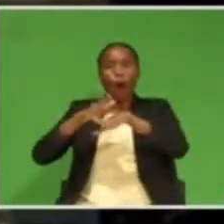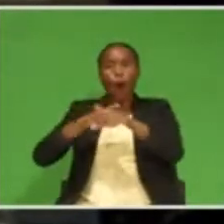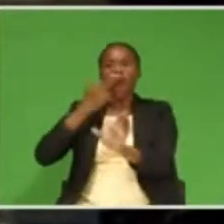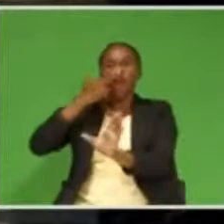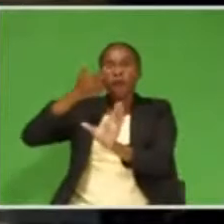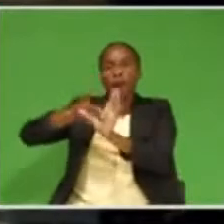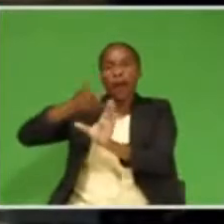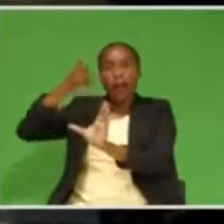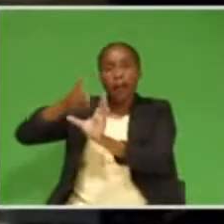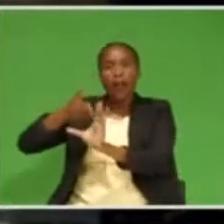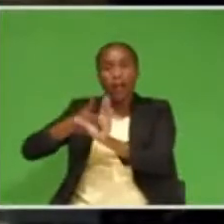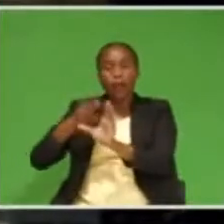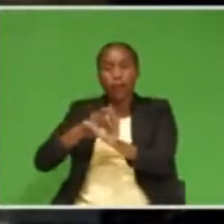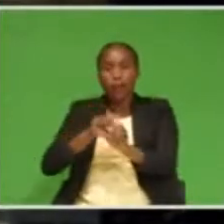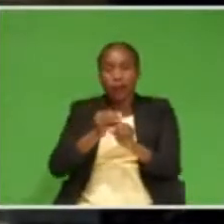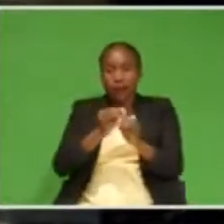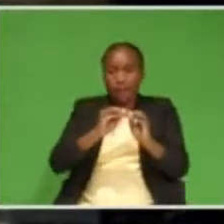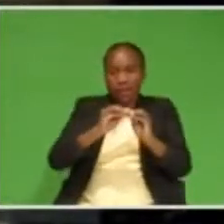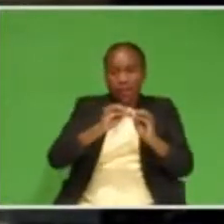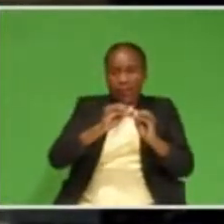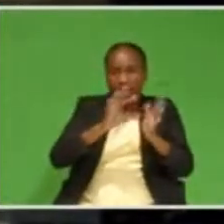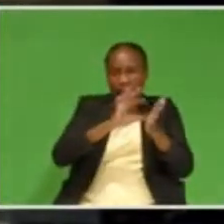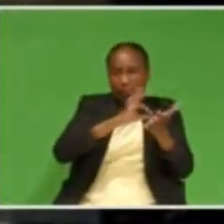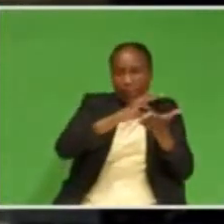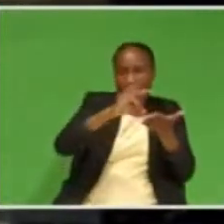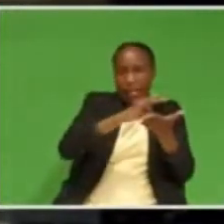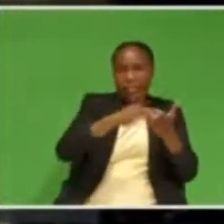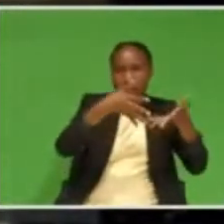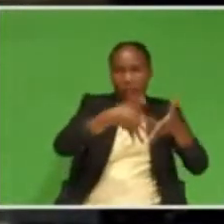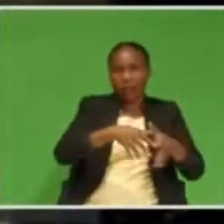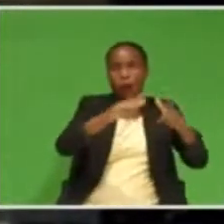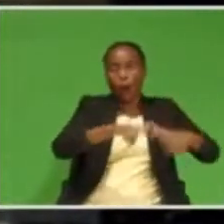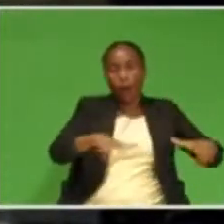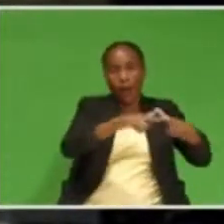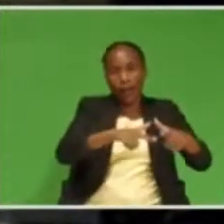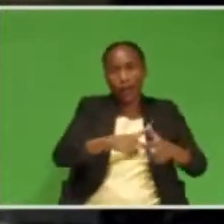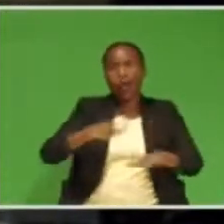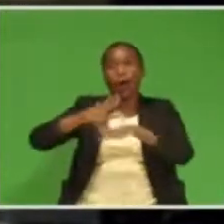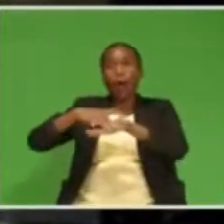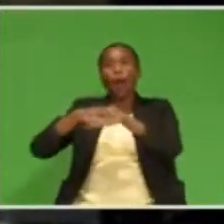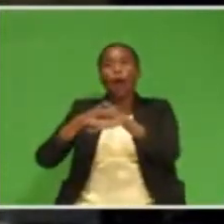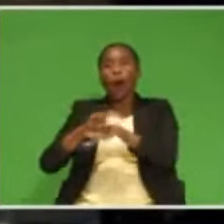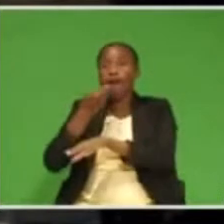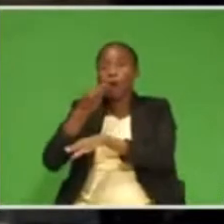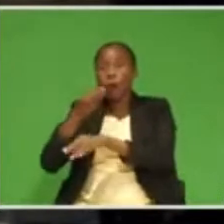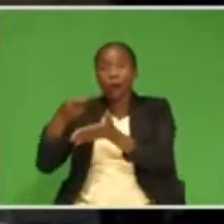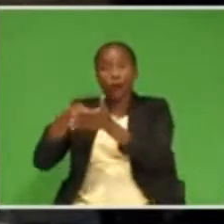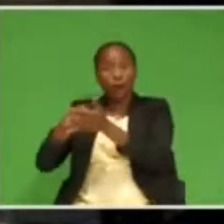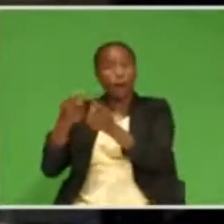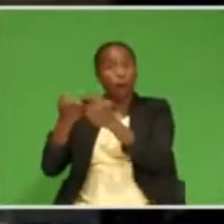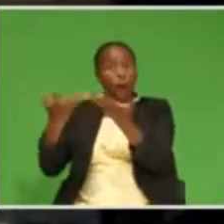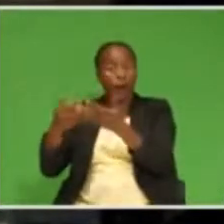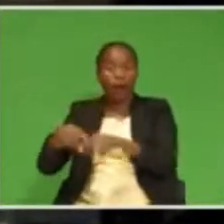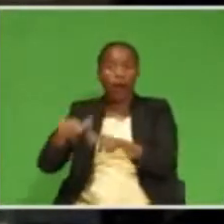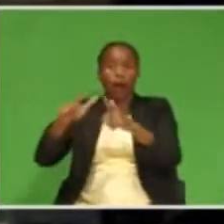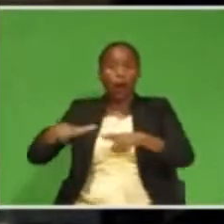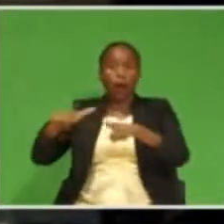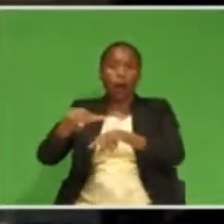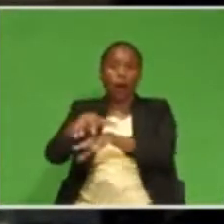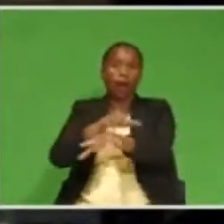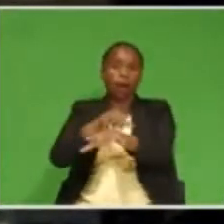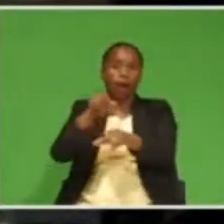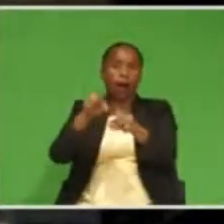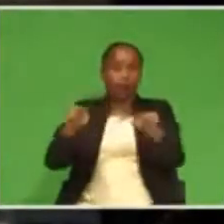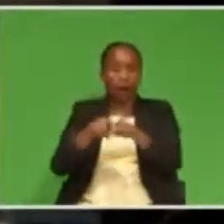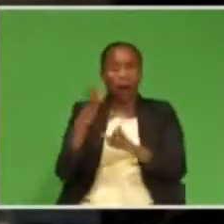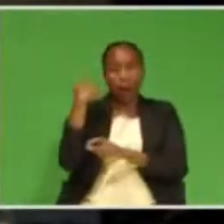refined locally and more foods to be bought from local farmers. Last year, we committed